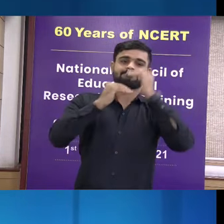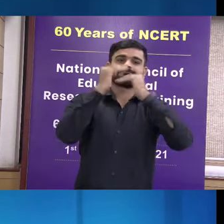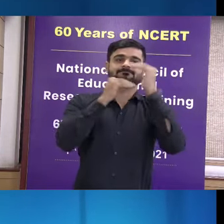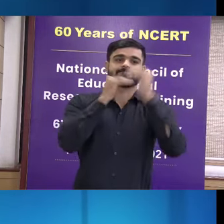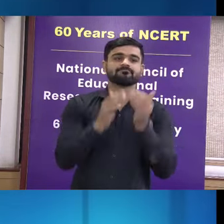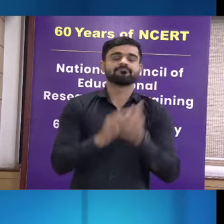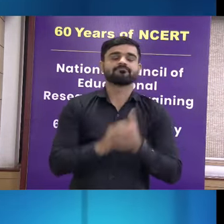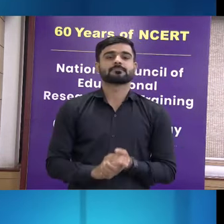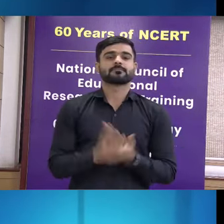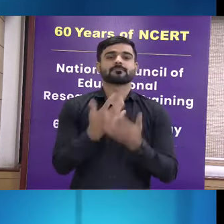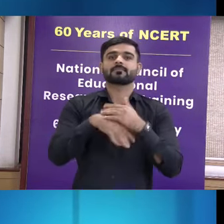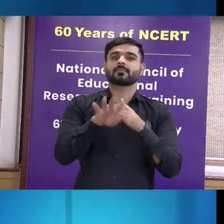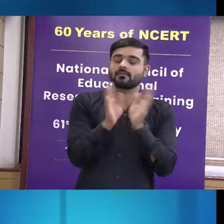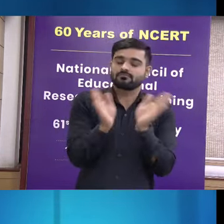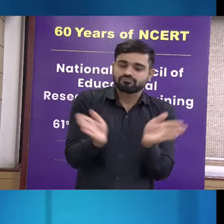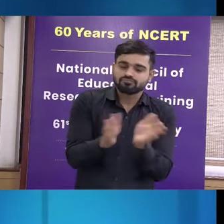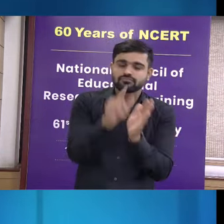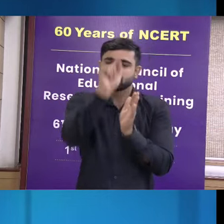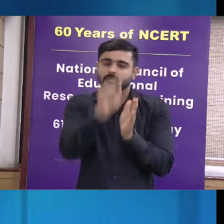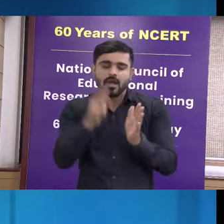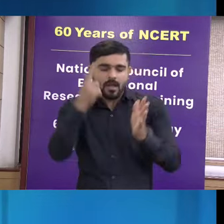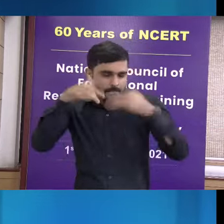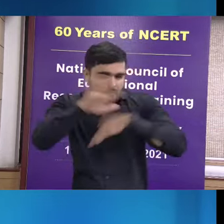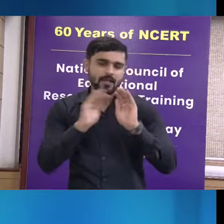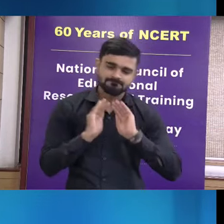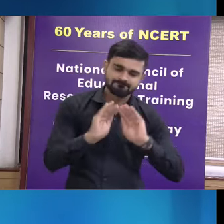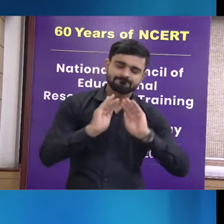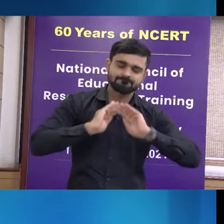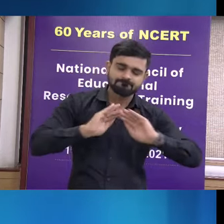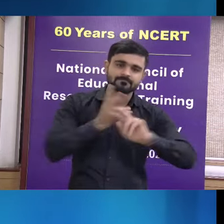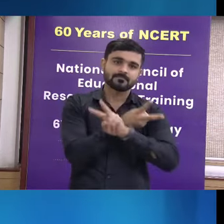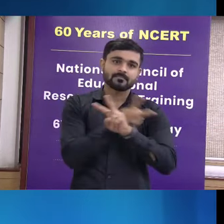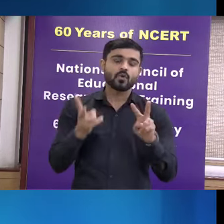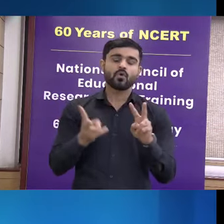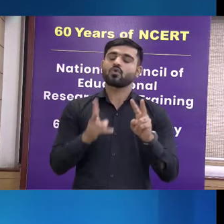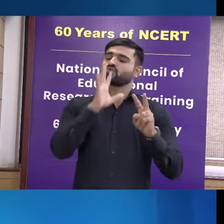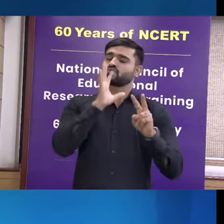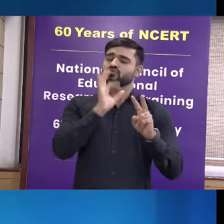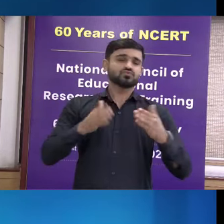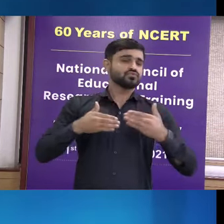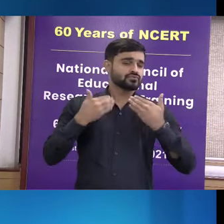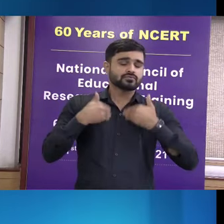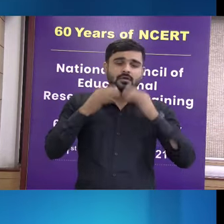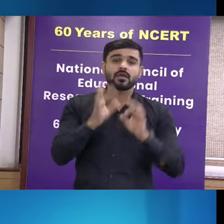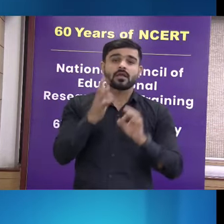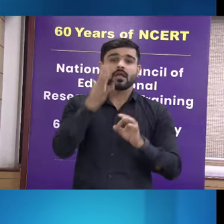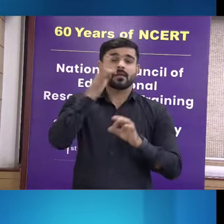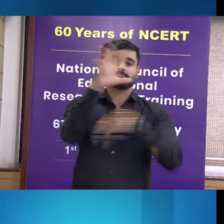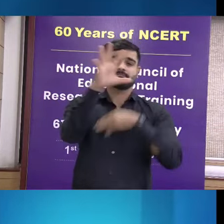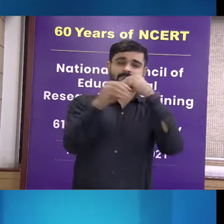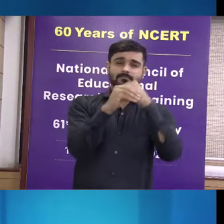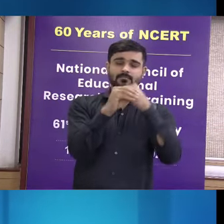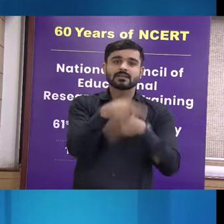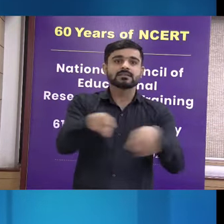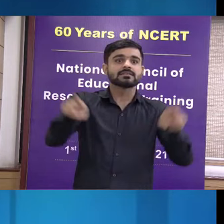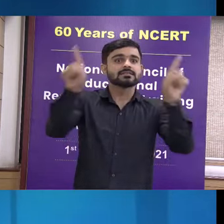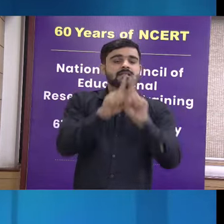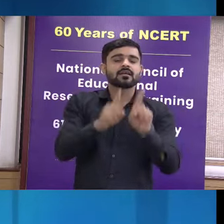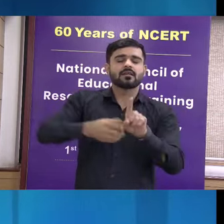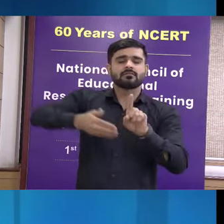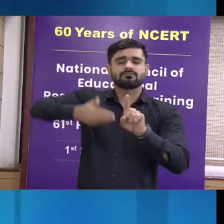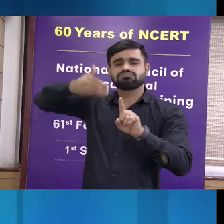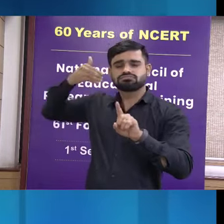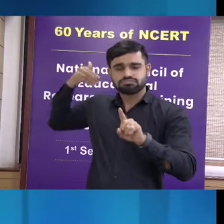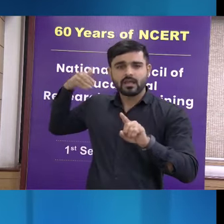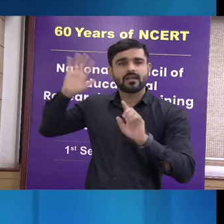the guidelines and schemes, and it has really played an important part, even I would say in the past year even more